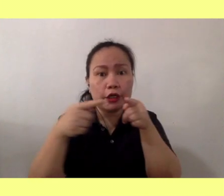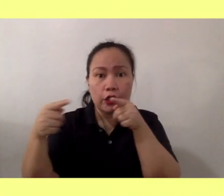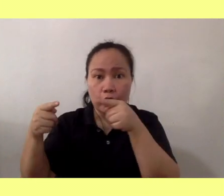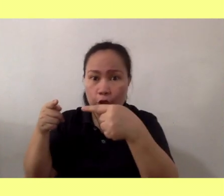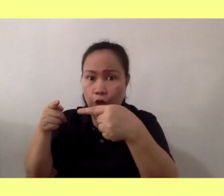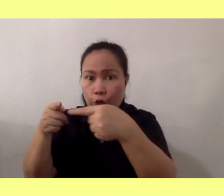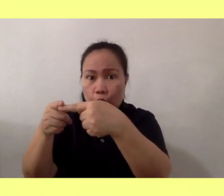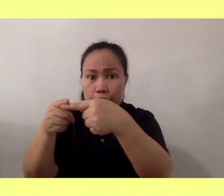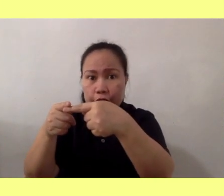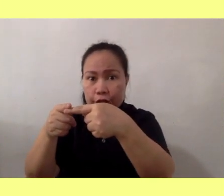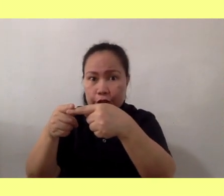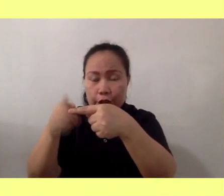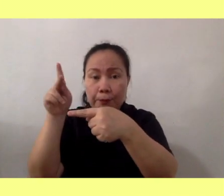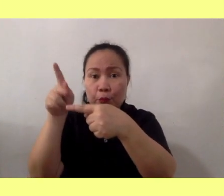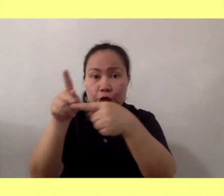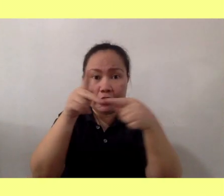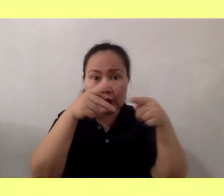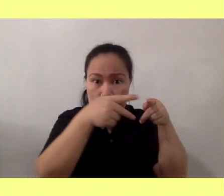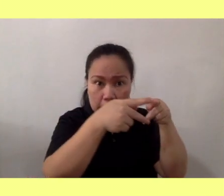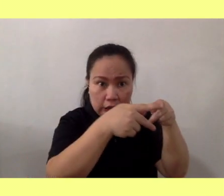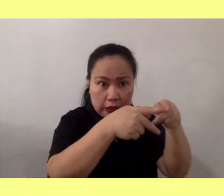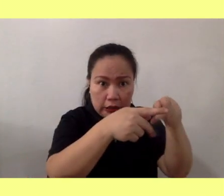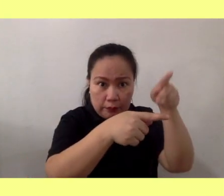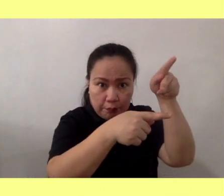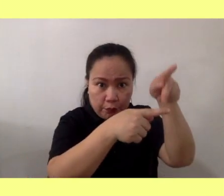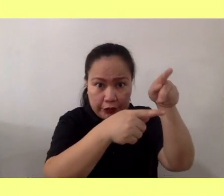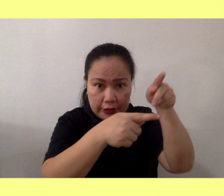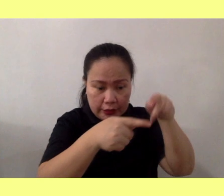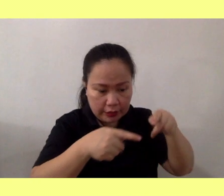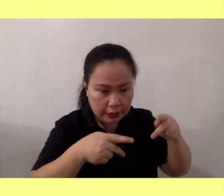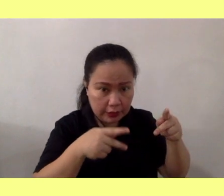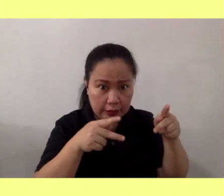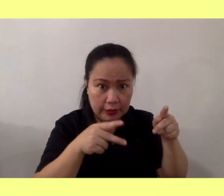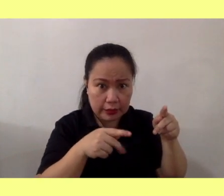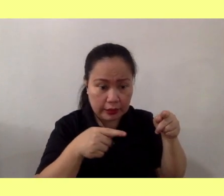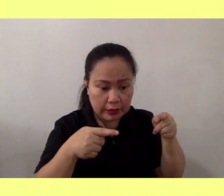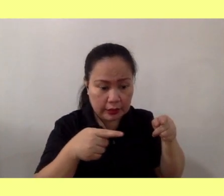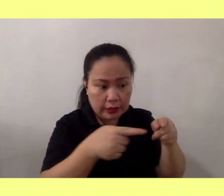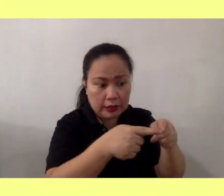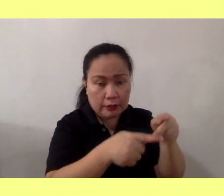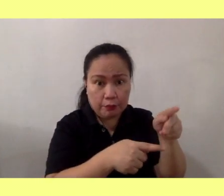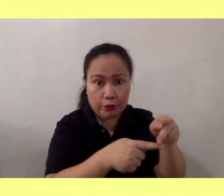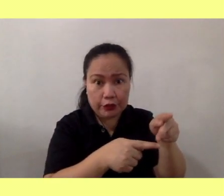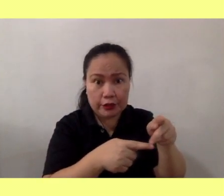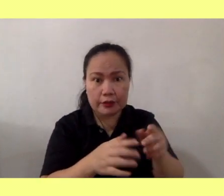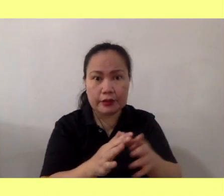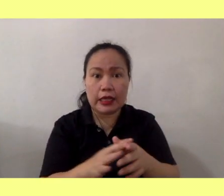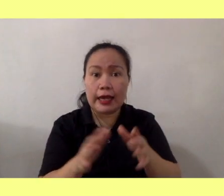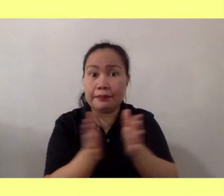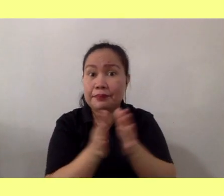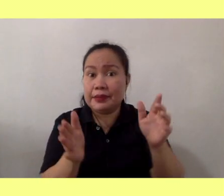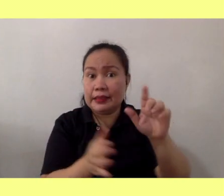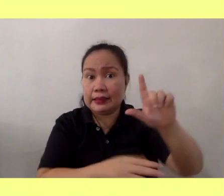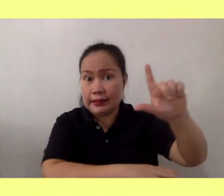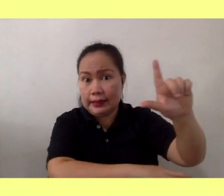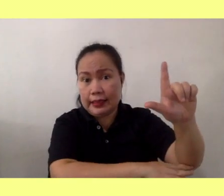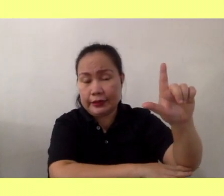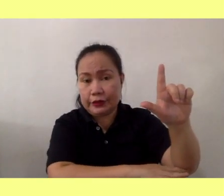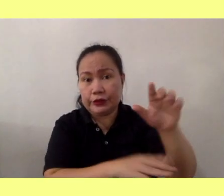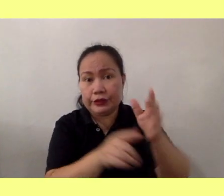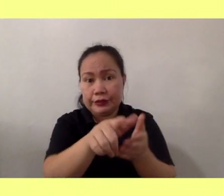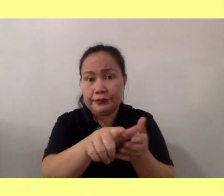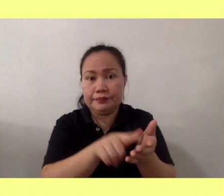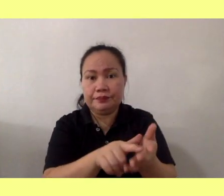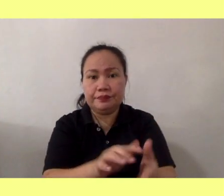a corner and the corner represents a point. Okay. And aside from that, as you can see, our letter is